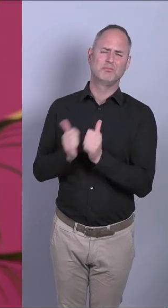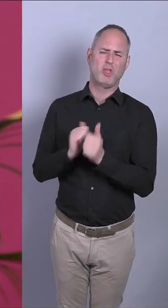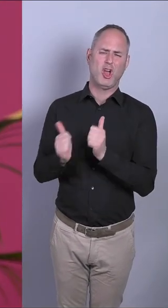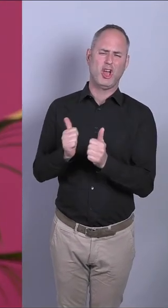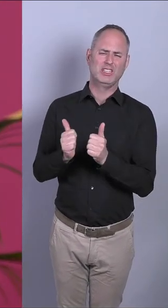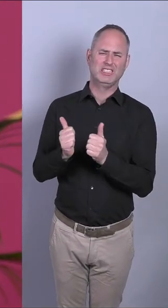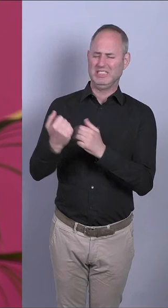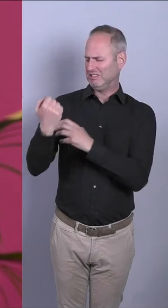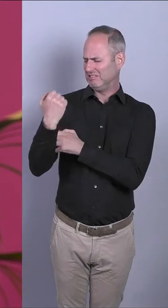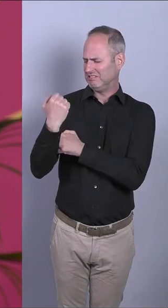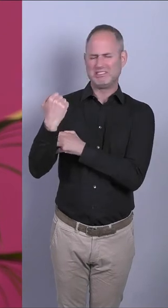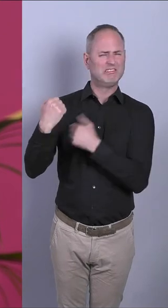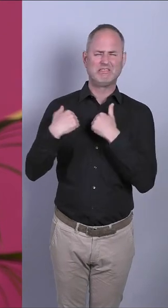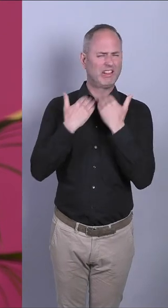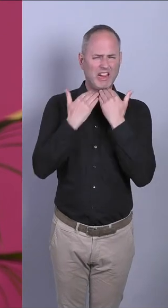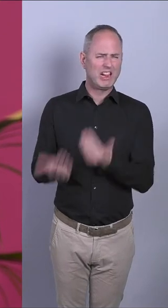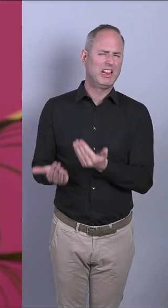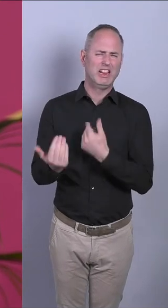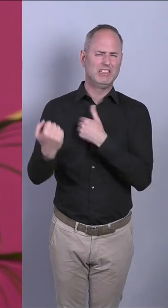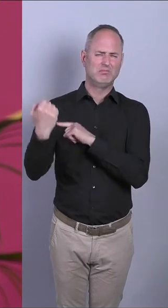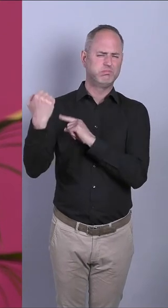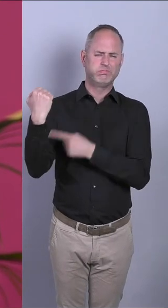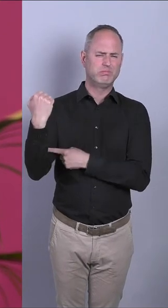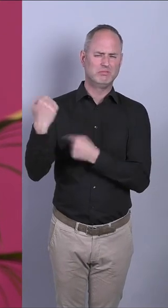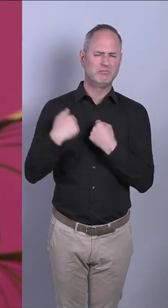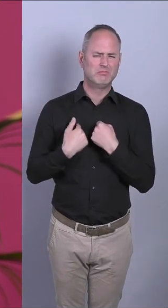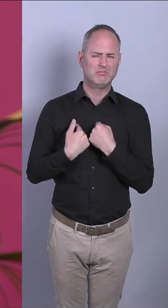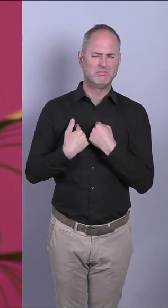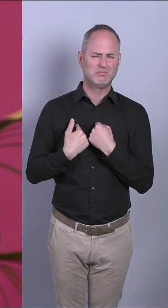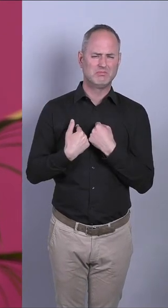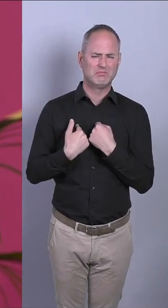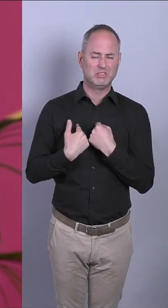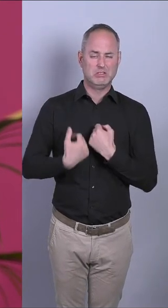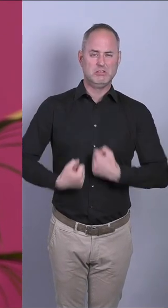flexing?" And ever since that day, I hate my biceps.